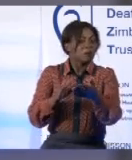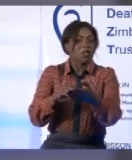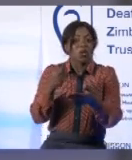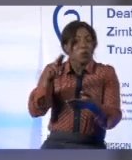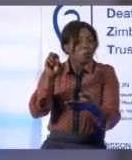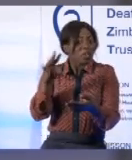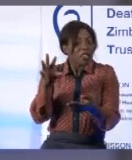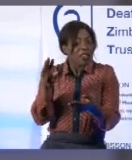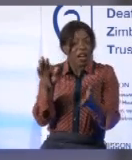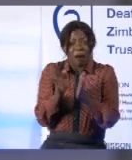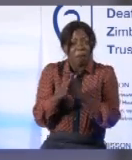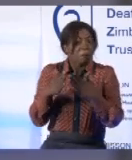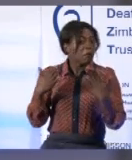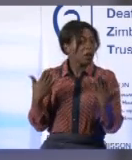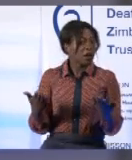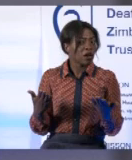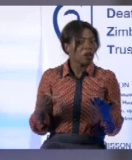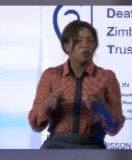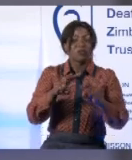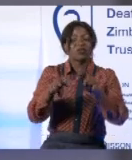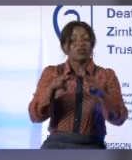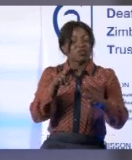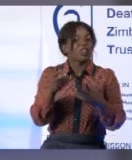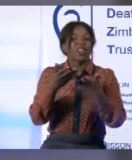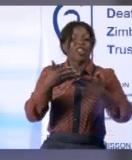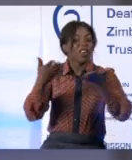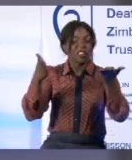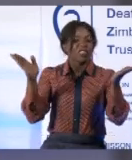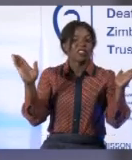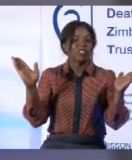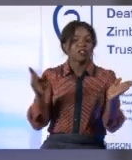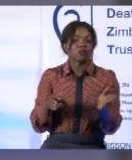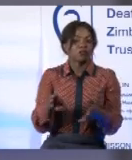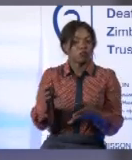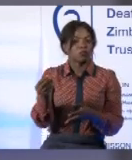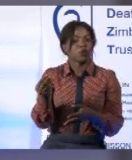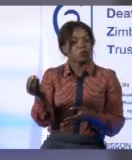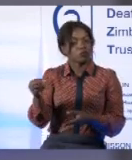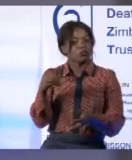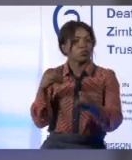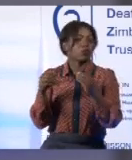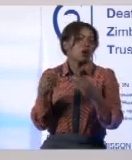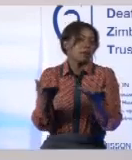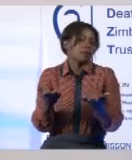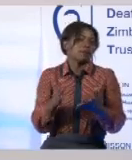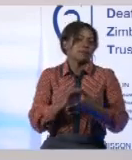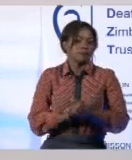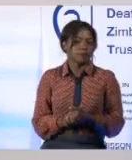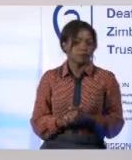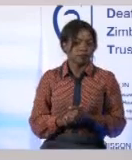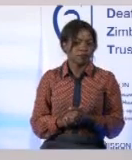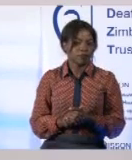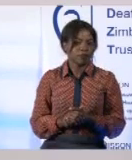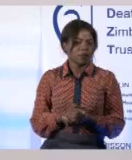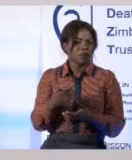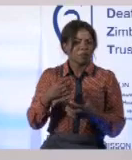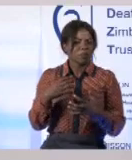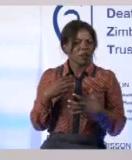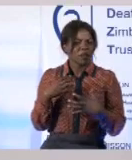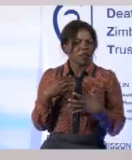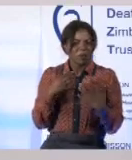dollars. And they got all to one and Mario, so that you have food. Are you not worried, guys,